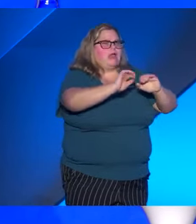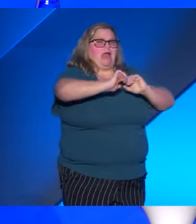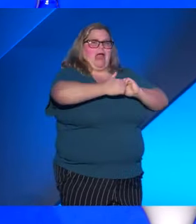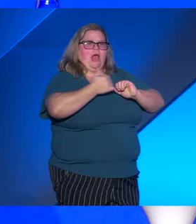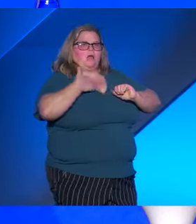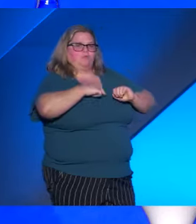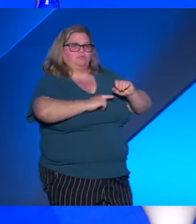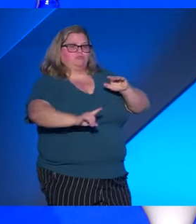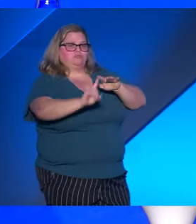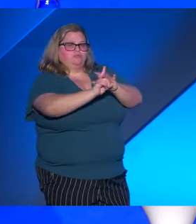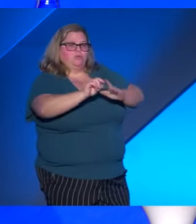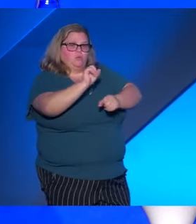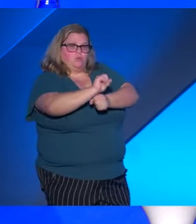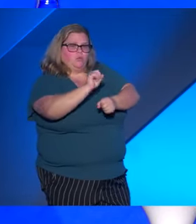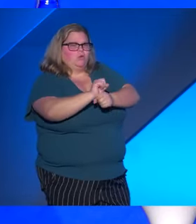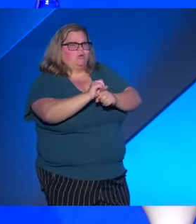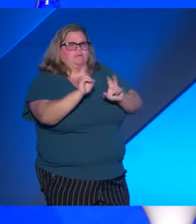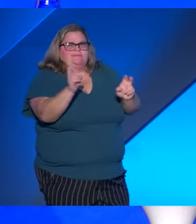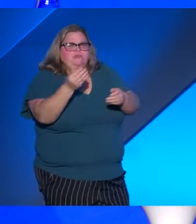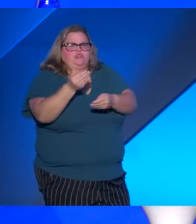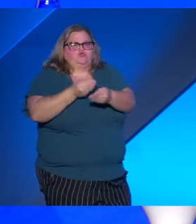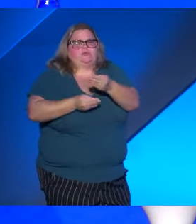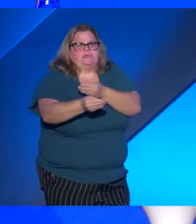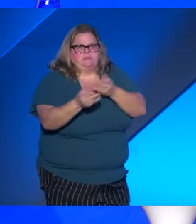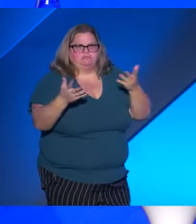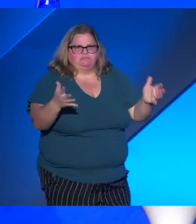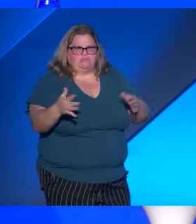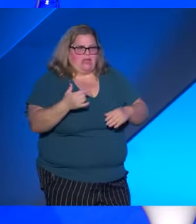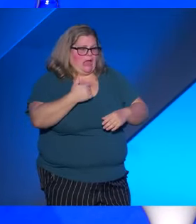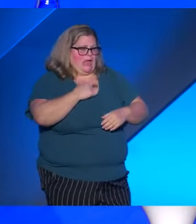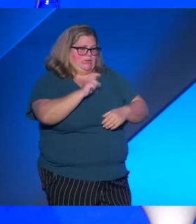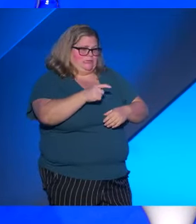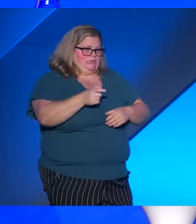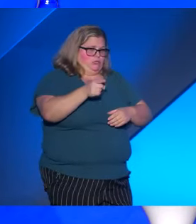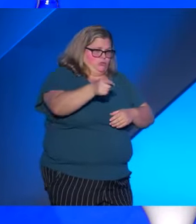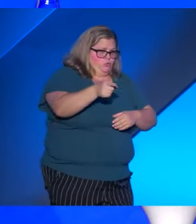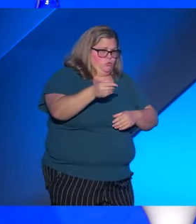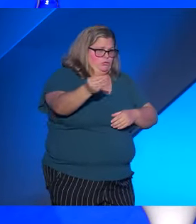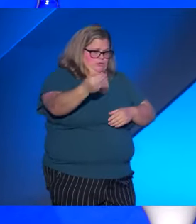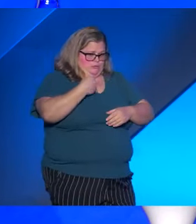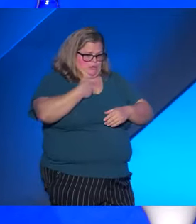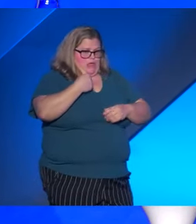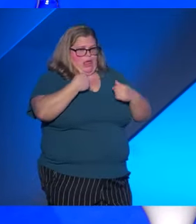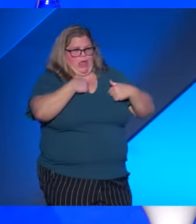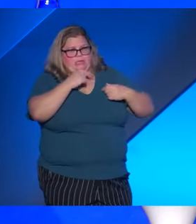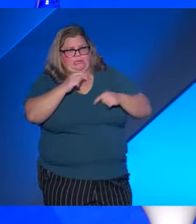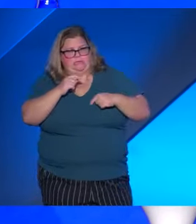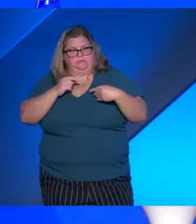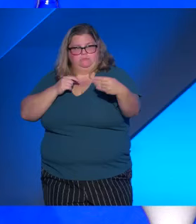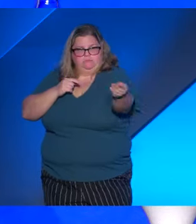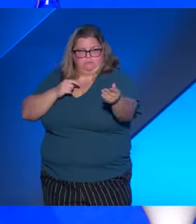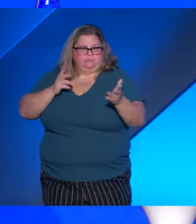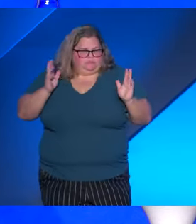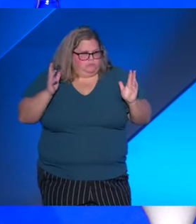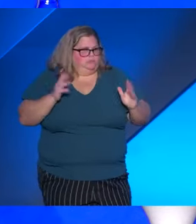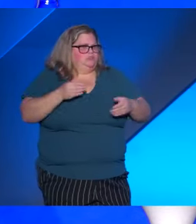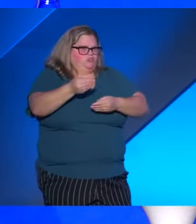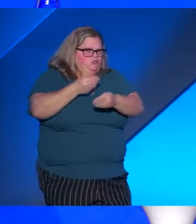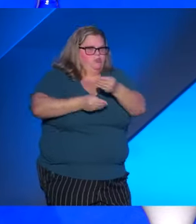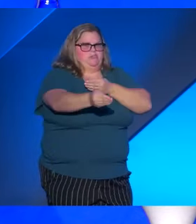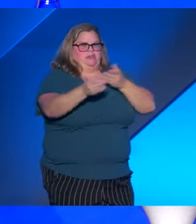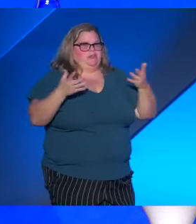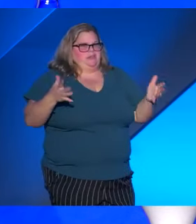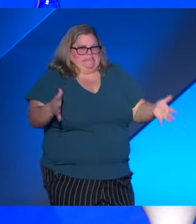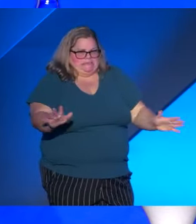at work is transactional. I need this from you, and I've got to give this to you, right? and how we don't spend